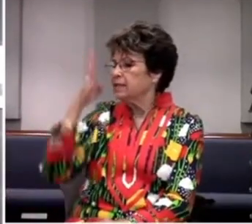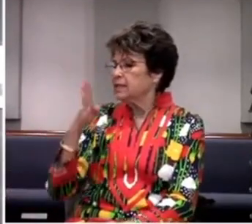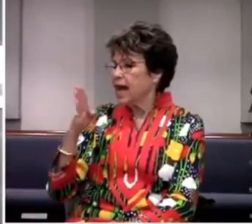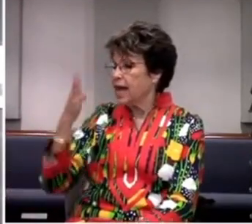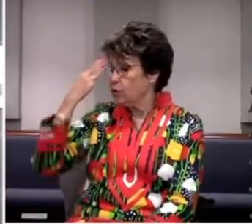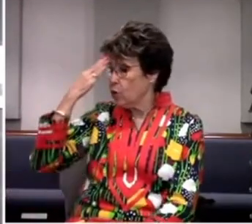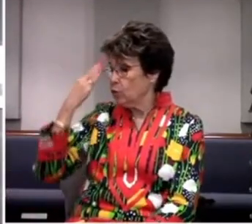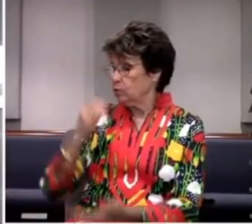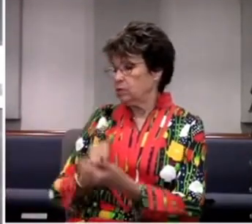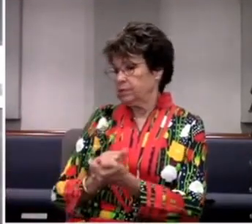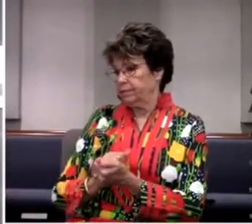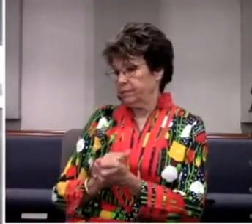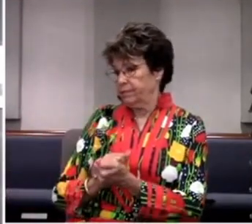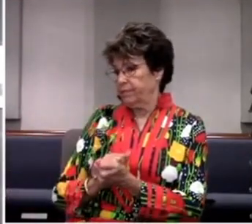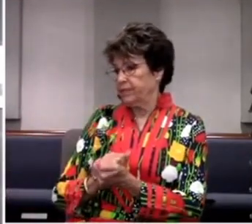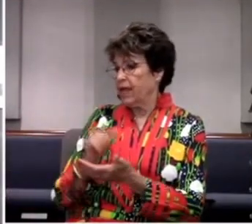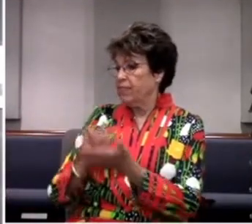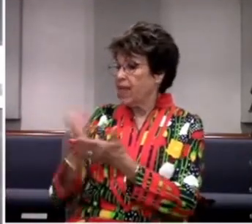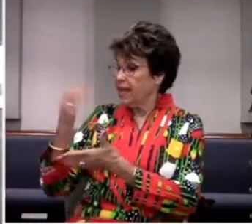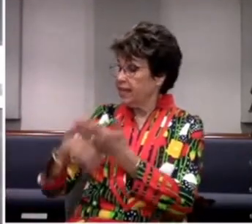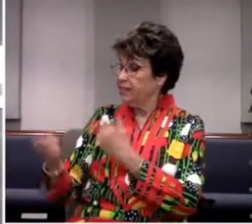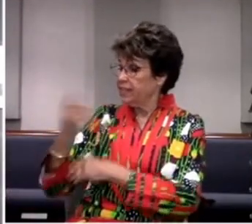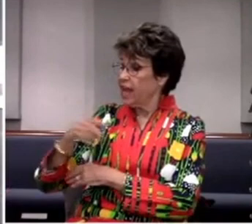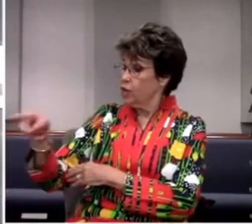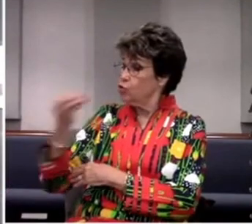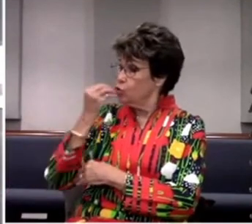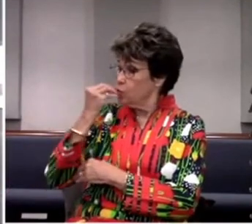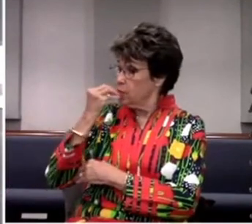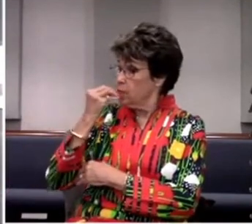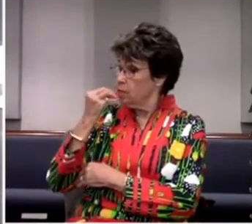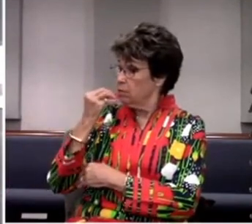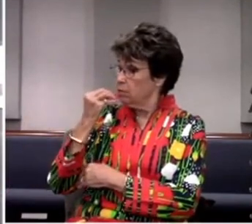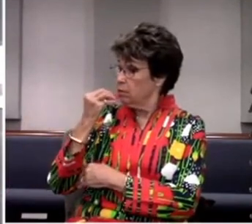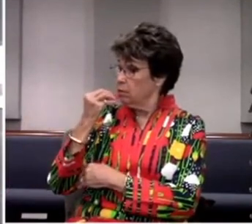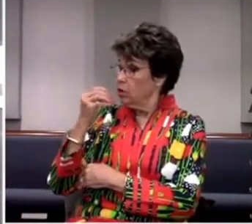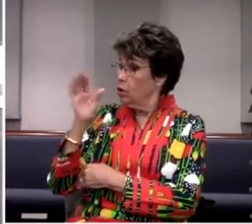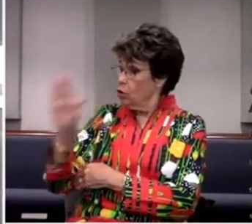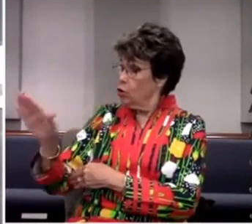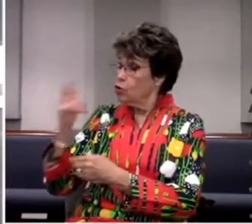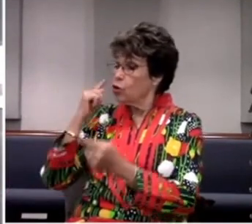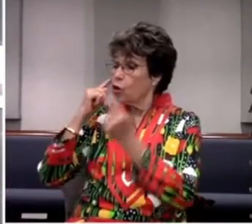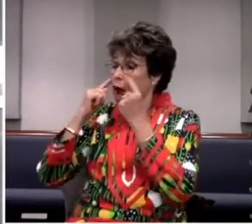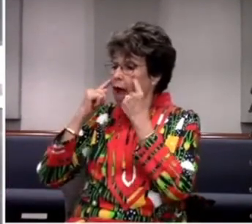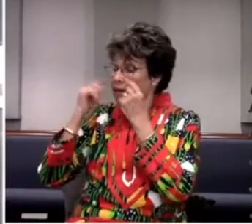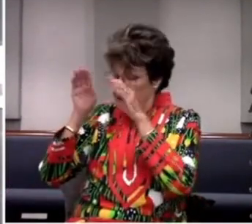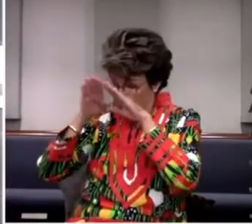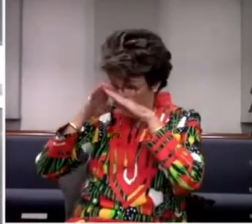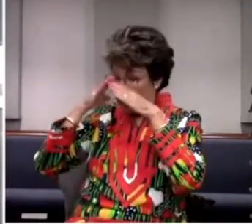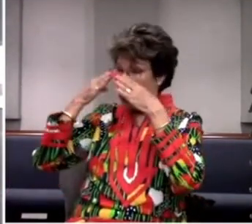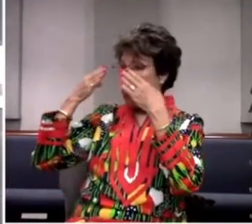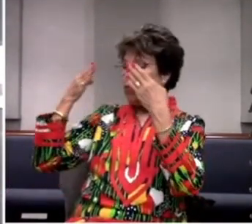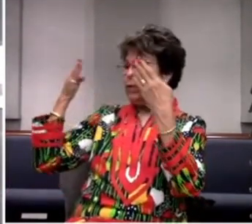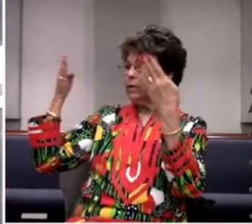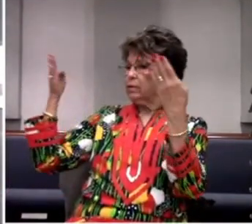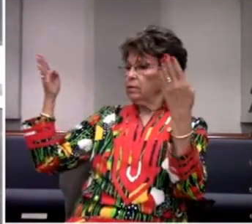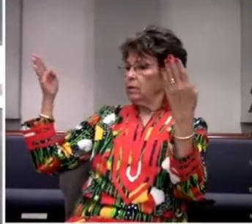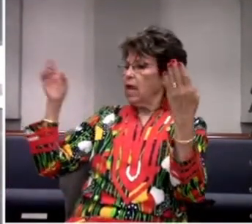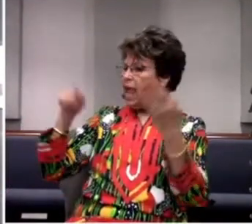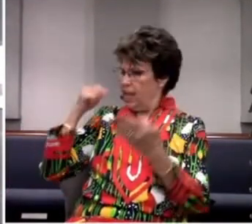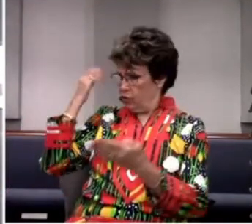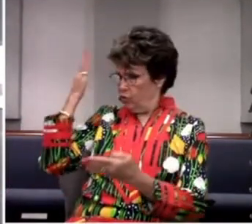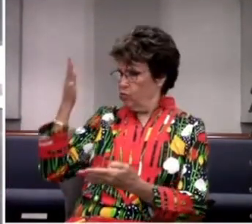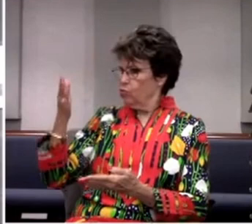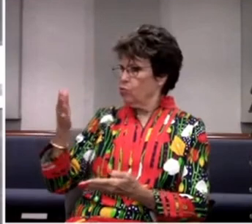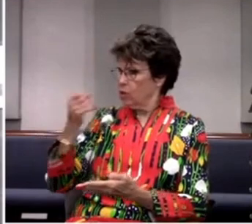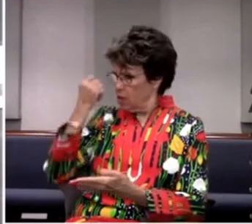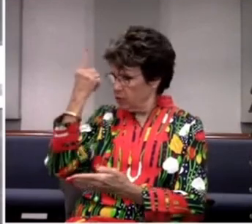know that in the day you eat thereof, then your eyes shall be opened, and ye shall